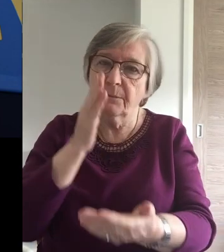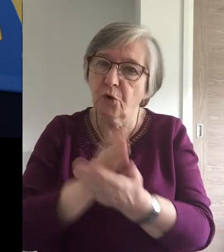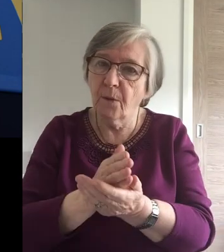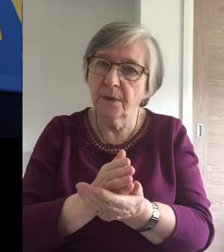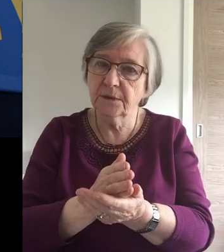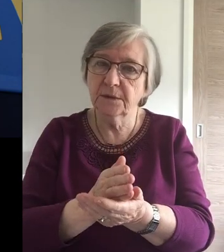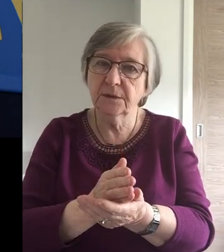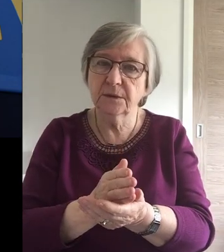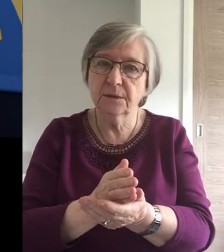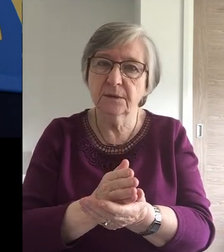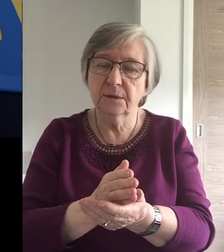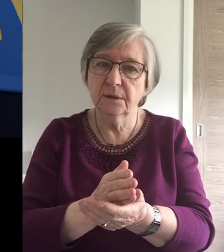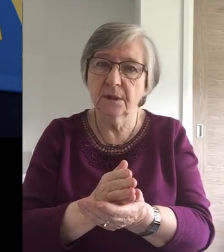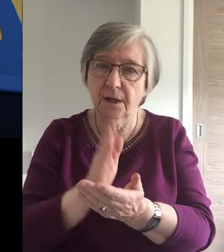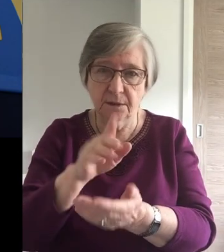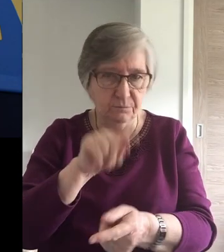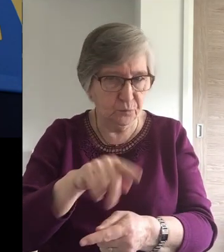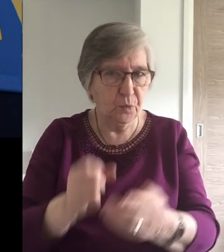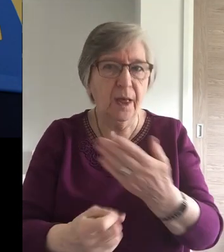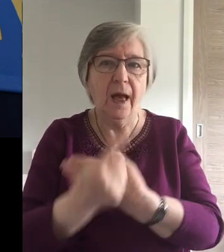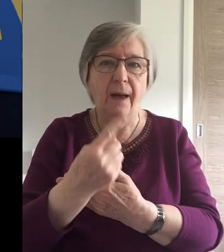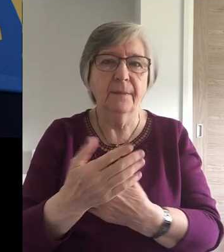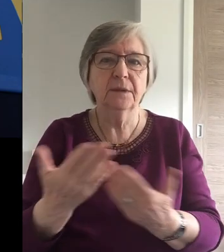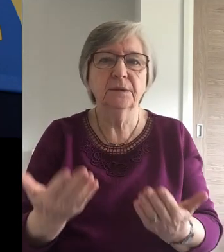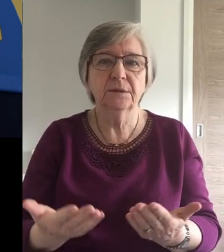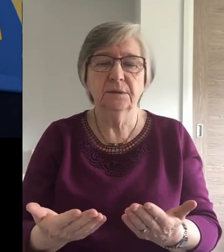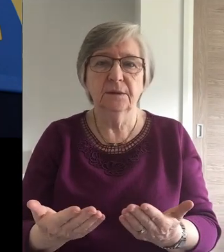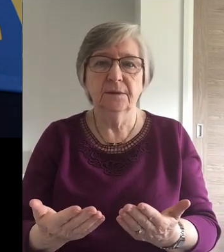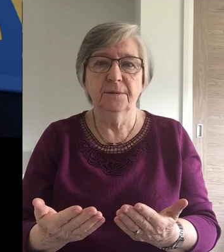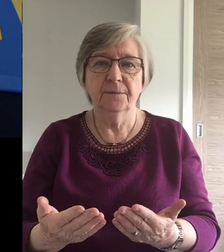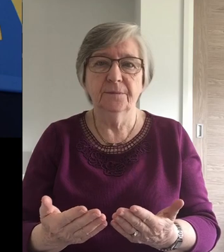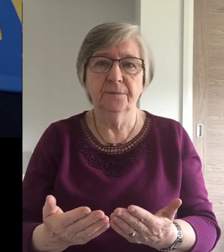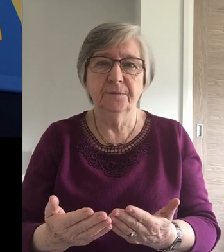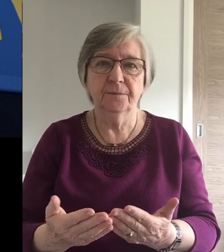promises and who fulfills your promises.